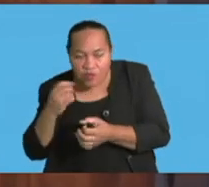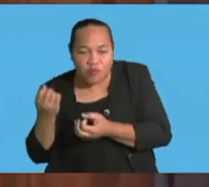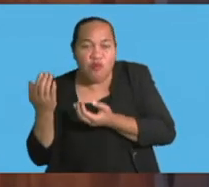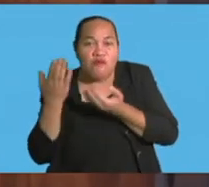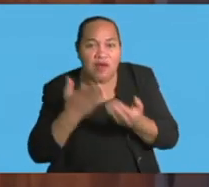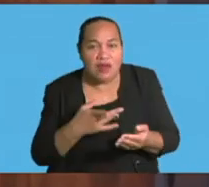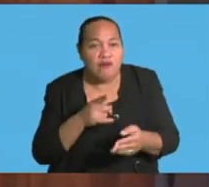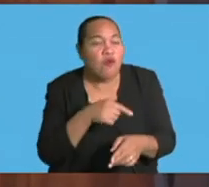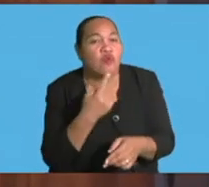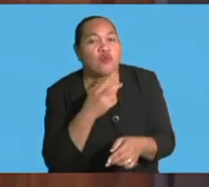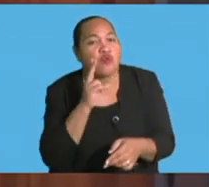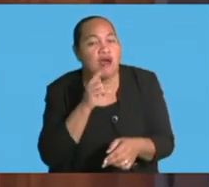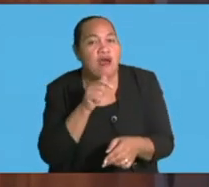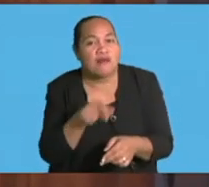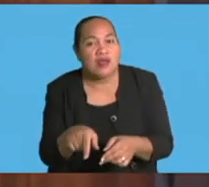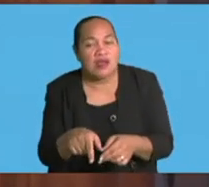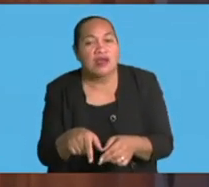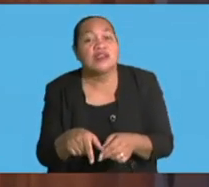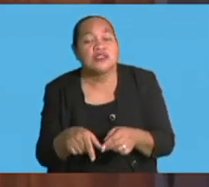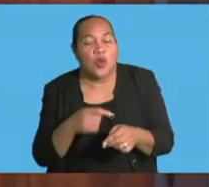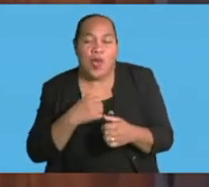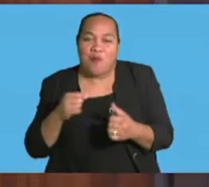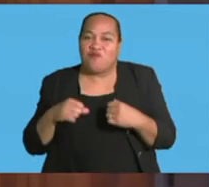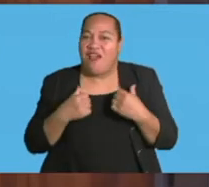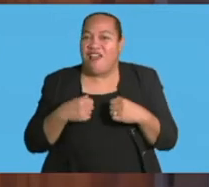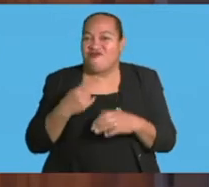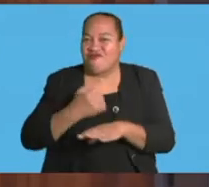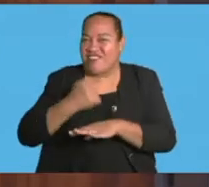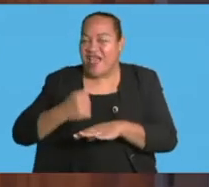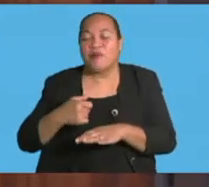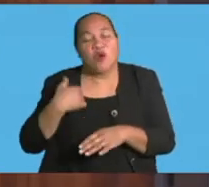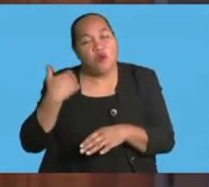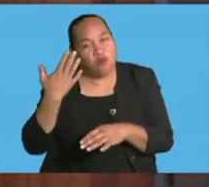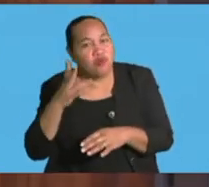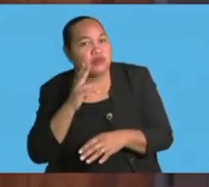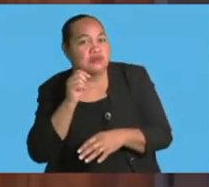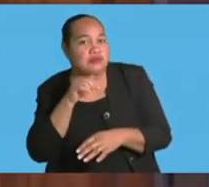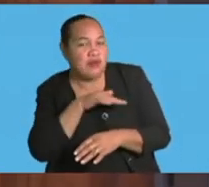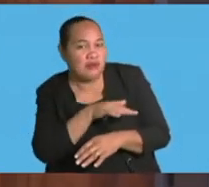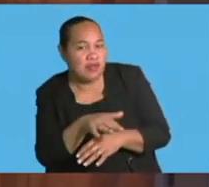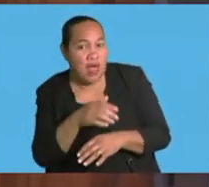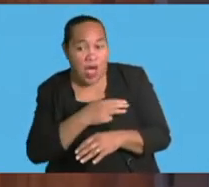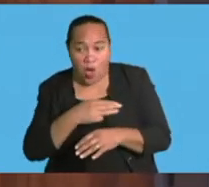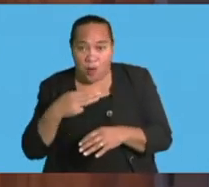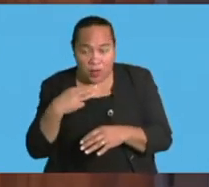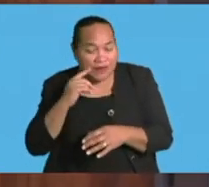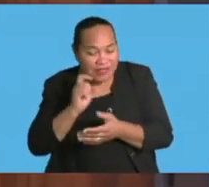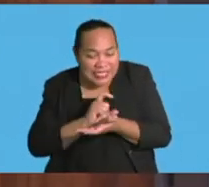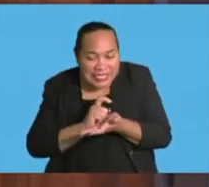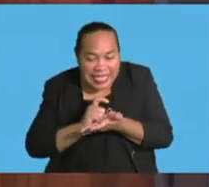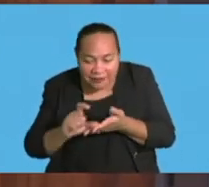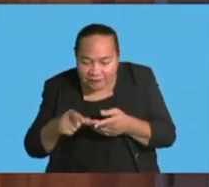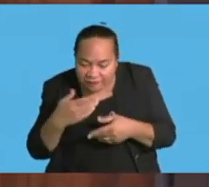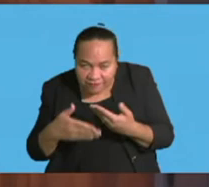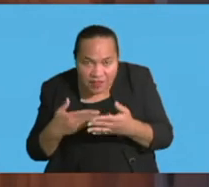relief. We are proud to be part of a government that does just that. We at the Ministry will set clear criteria to ensure